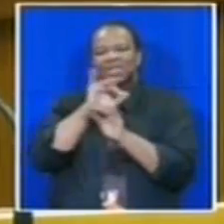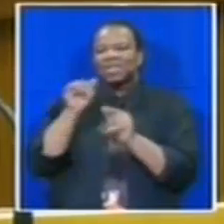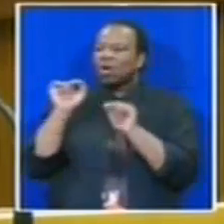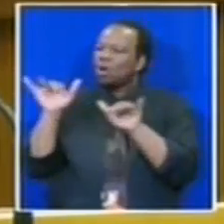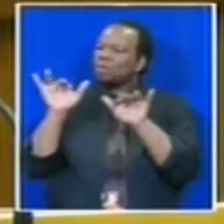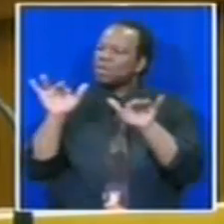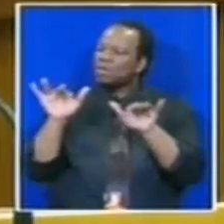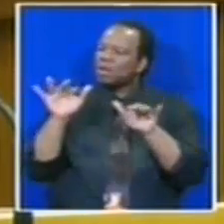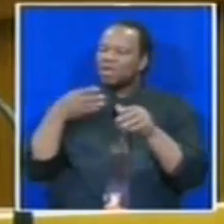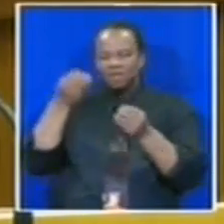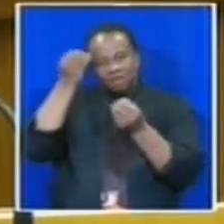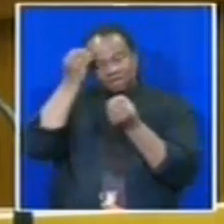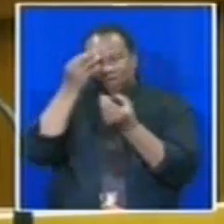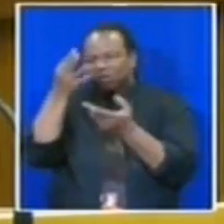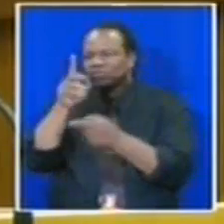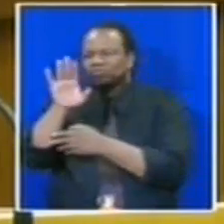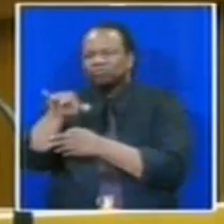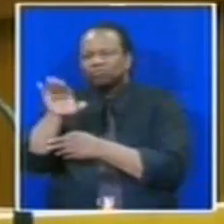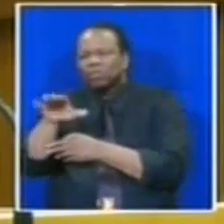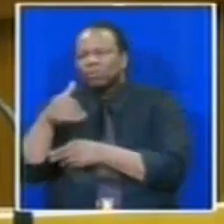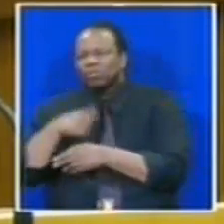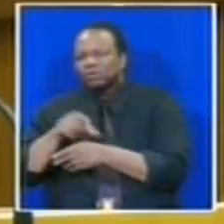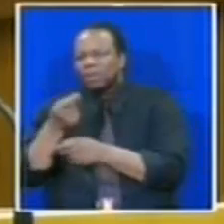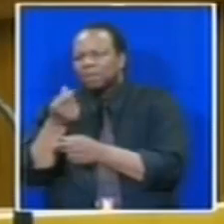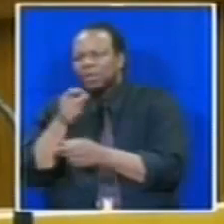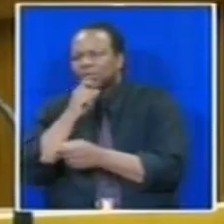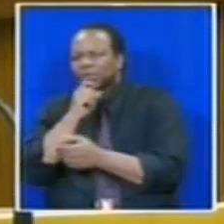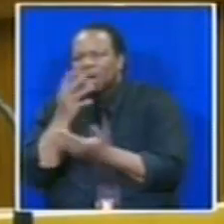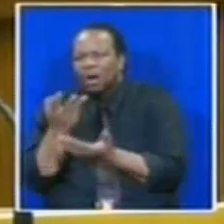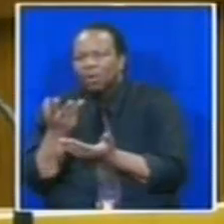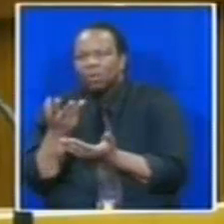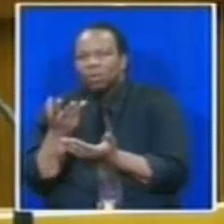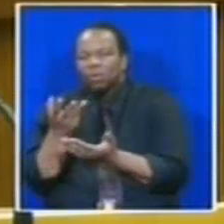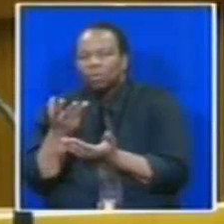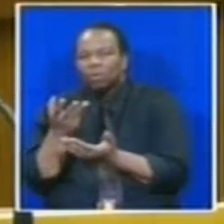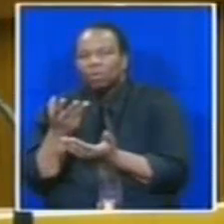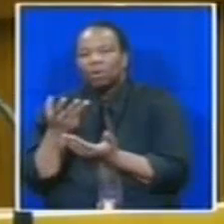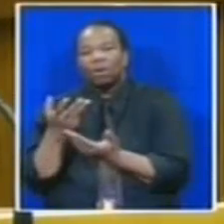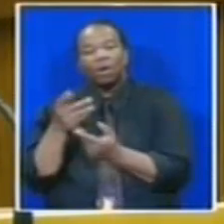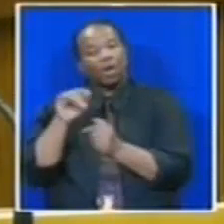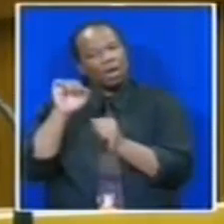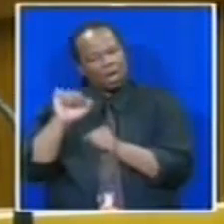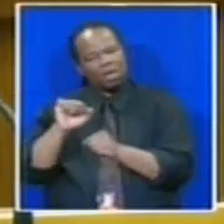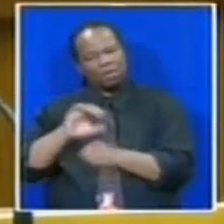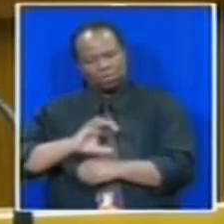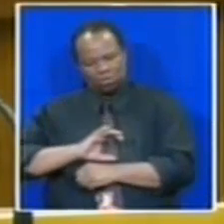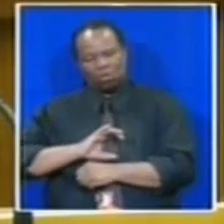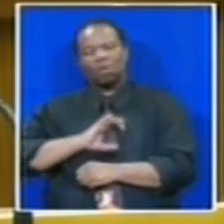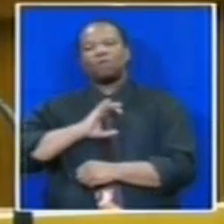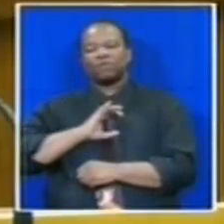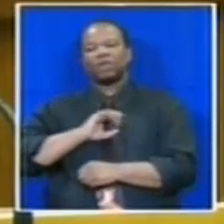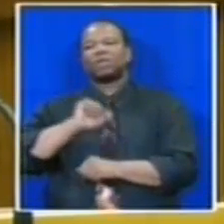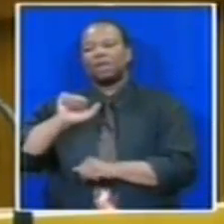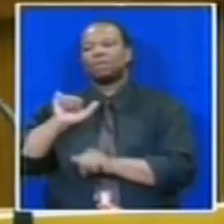require about a municipality's spending. And that should create, I hope, some confidence between citizens